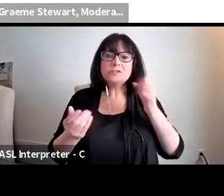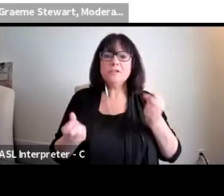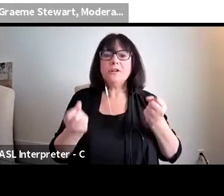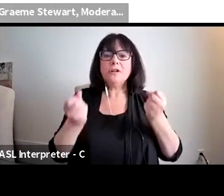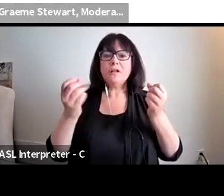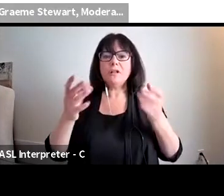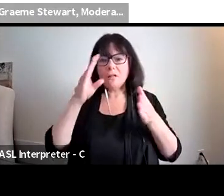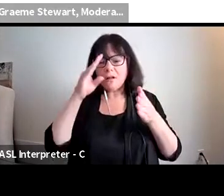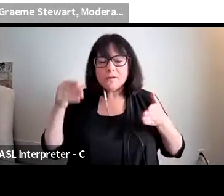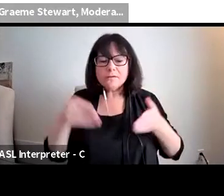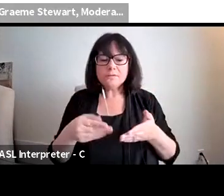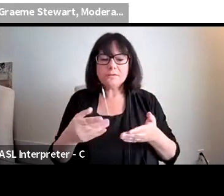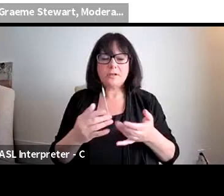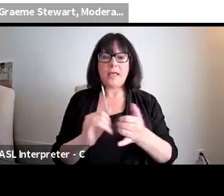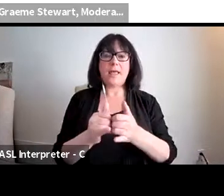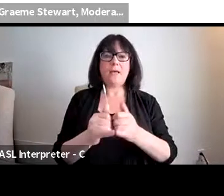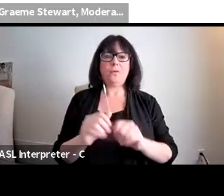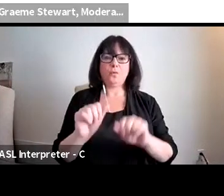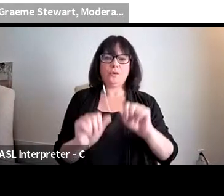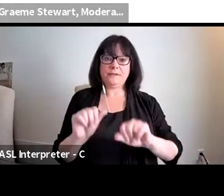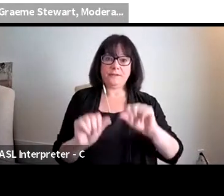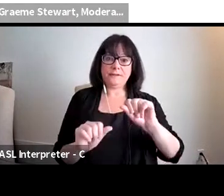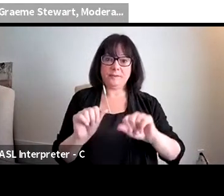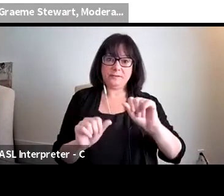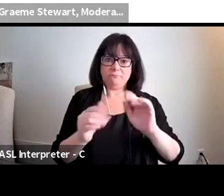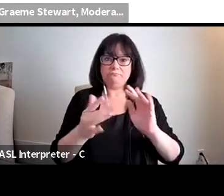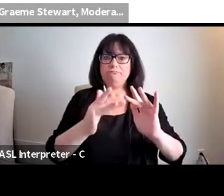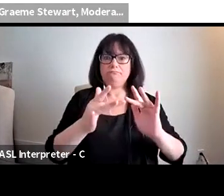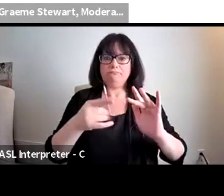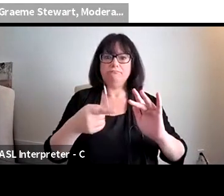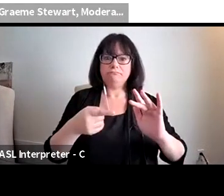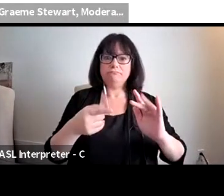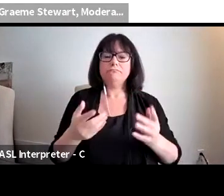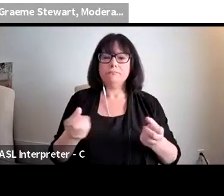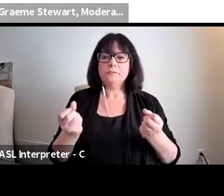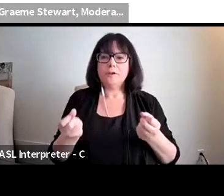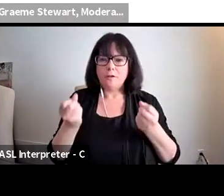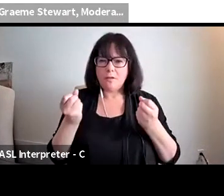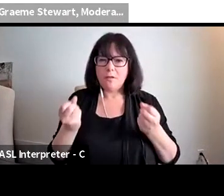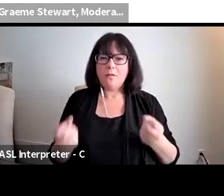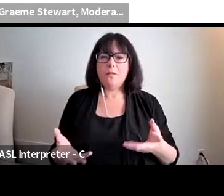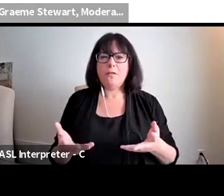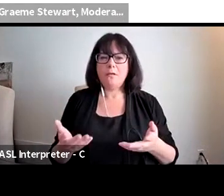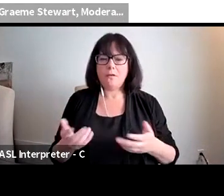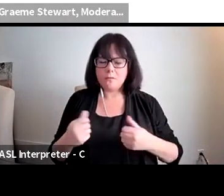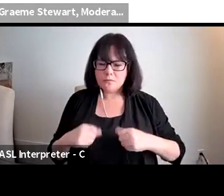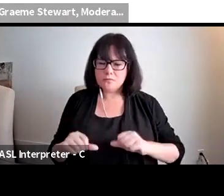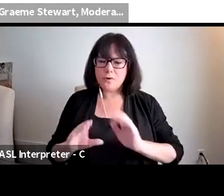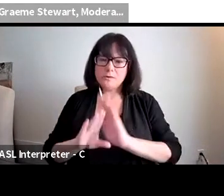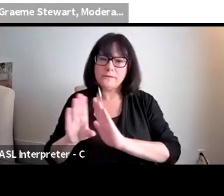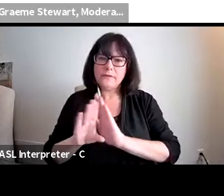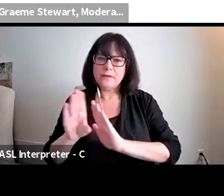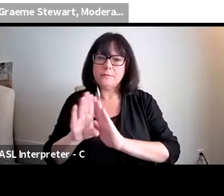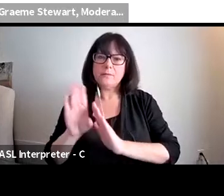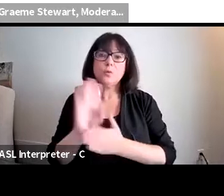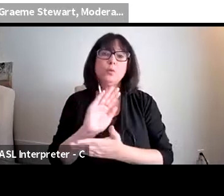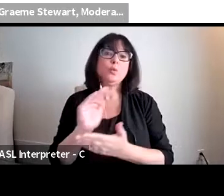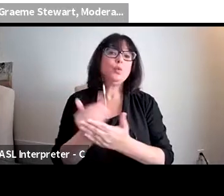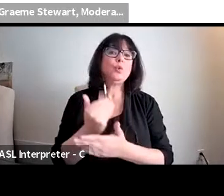how to, in many cases, lots of efforts to create new assessment methods that are less easy